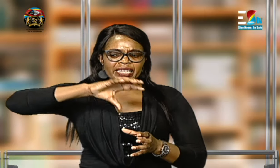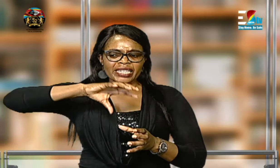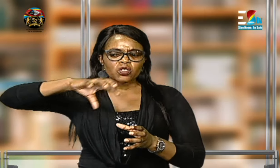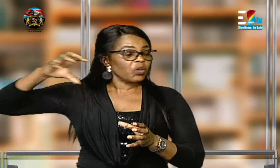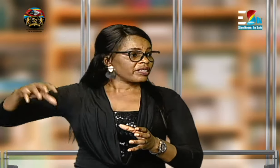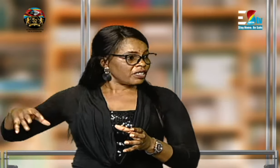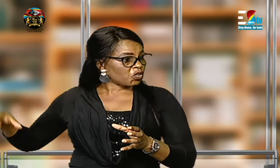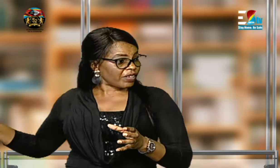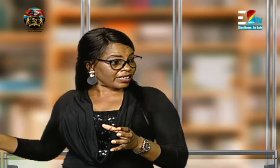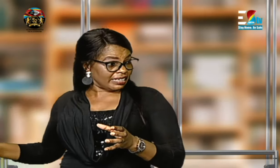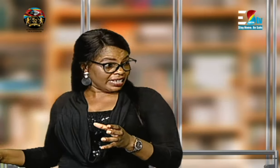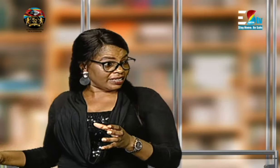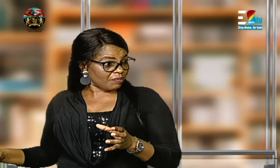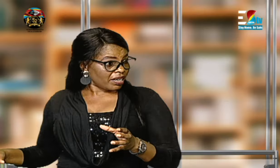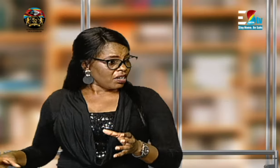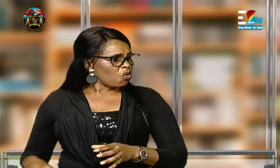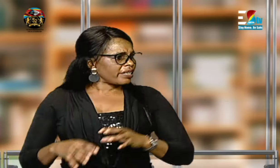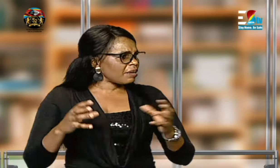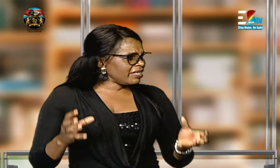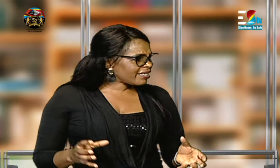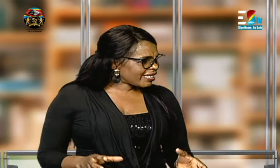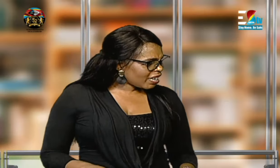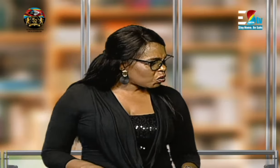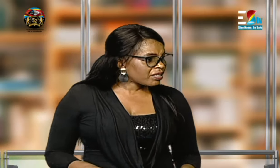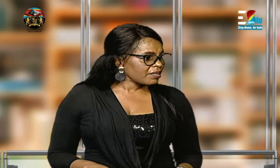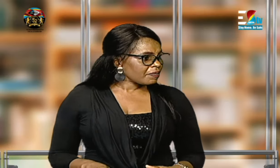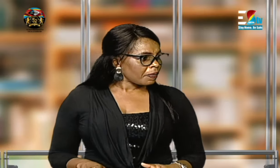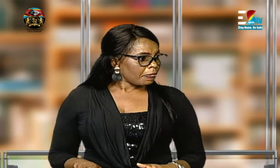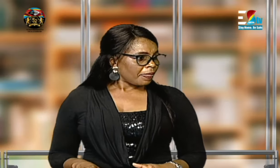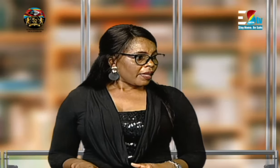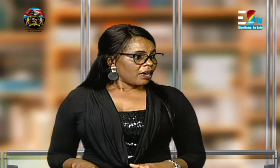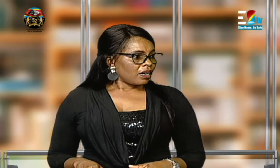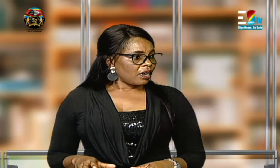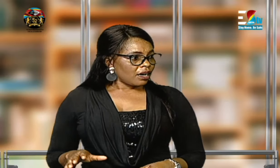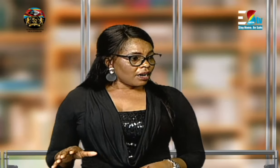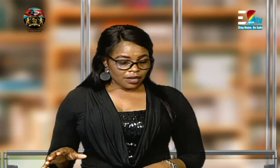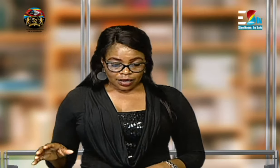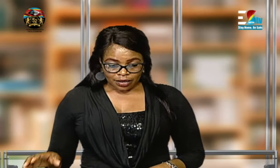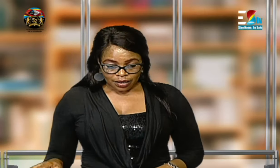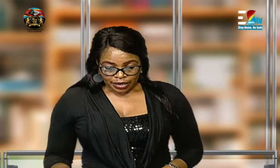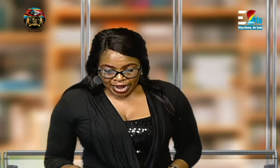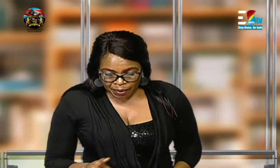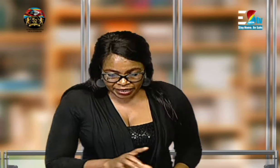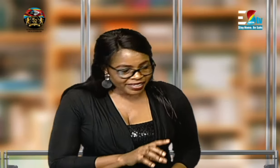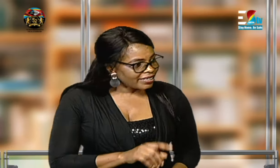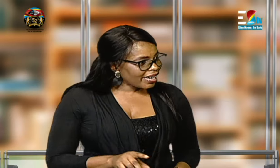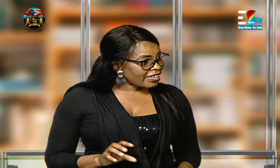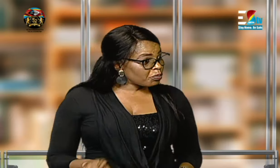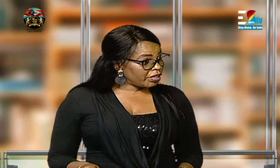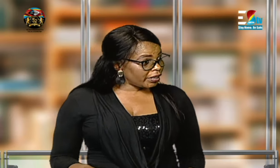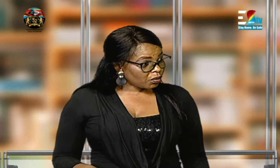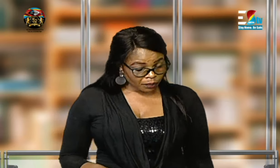ukuthi ayikudonse izofika egcineni lendzaba ungasebenzisa tenda ukuthi Zethu ngicela ukuphatamisa kancane angibekise